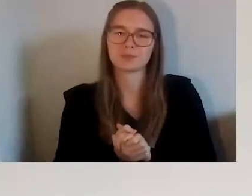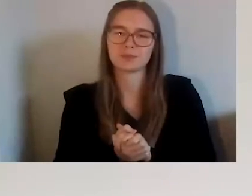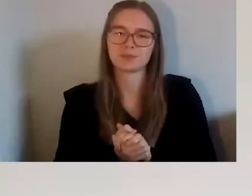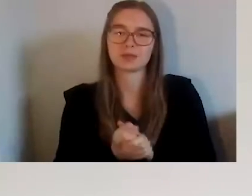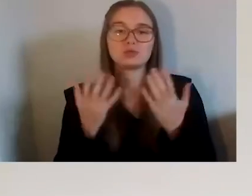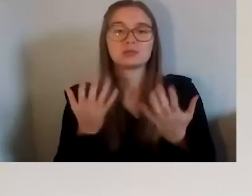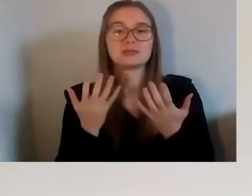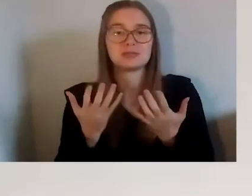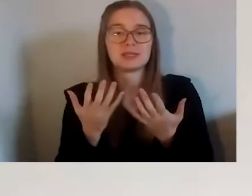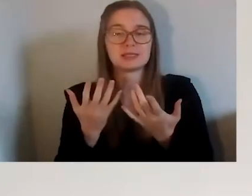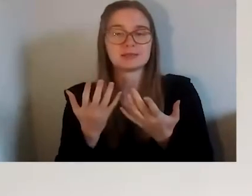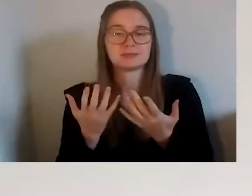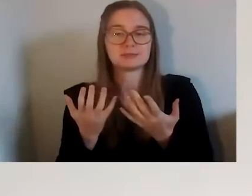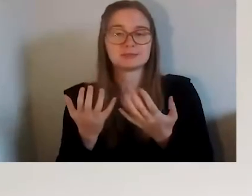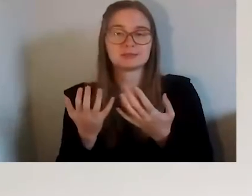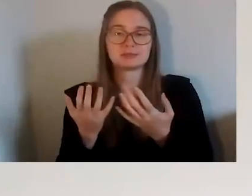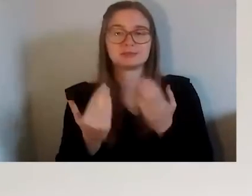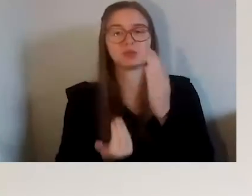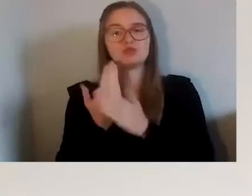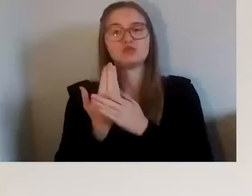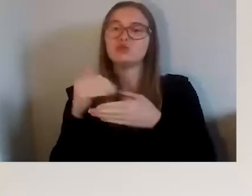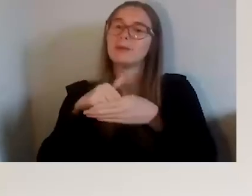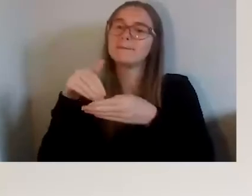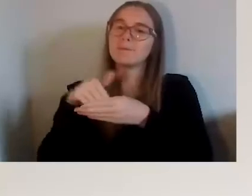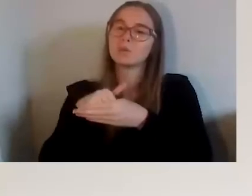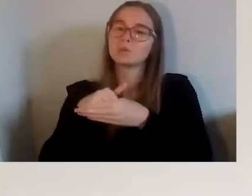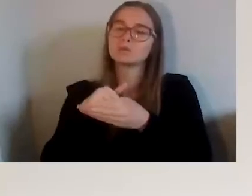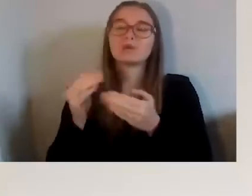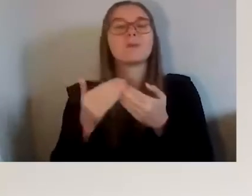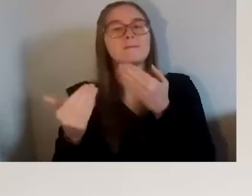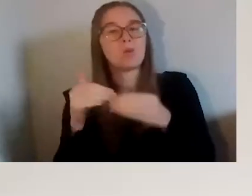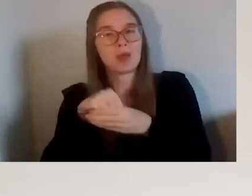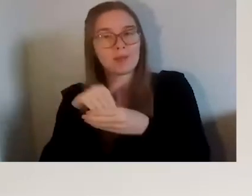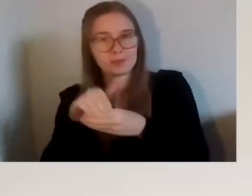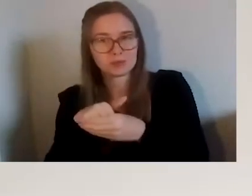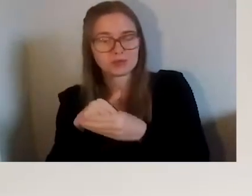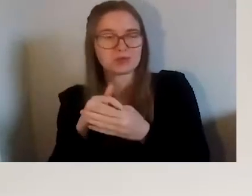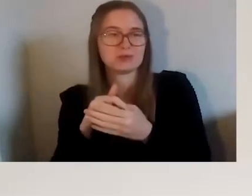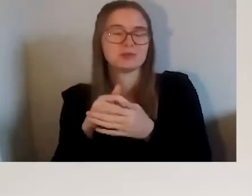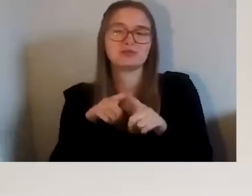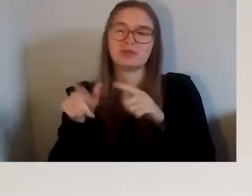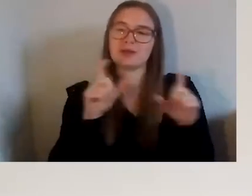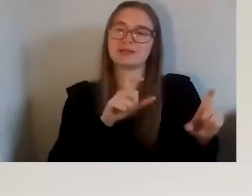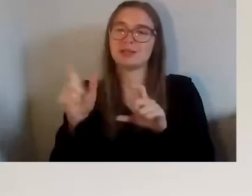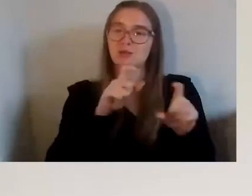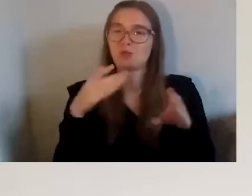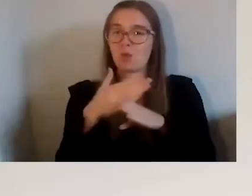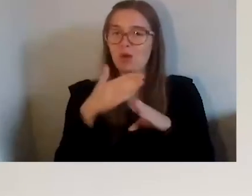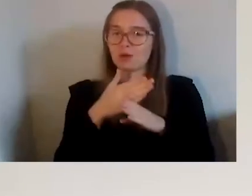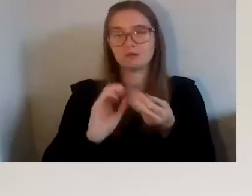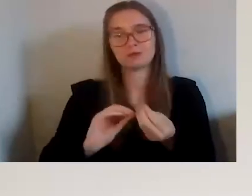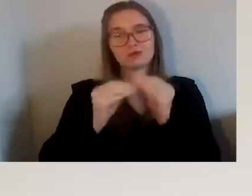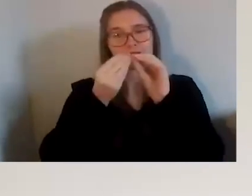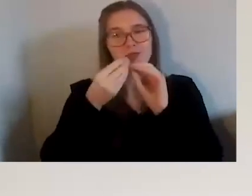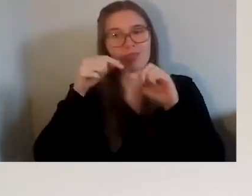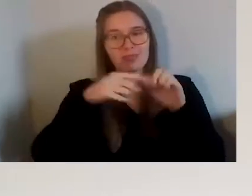today there's a new inputs and more inputs to continue to do this work of the creation of this